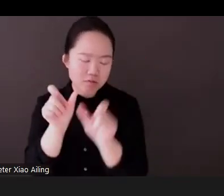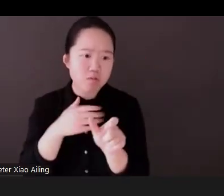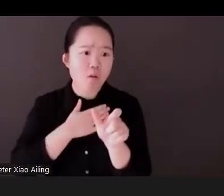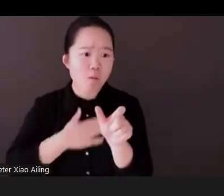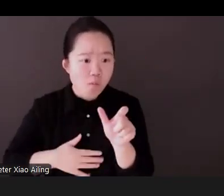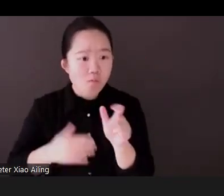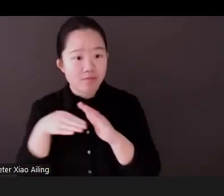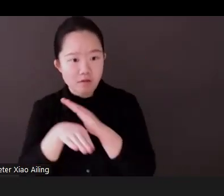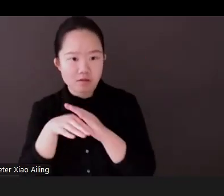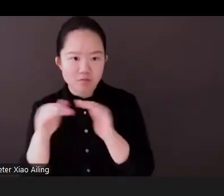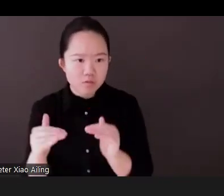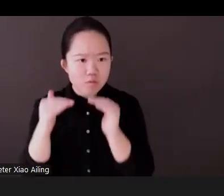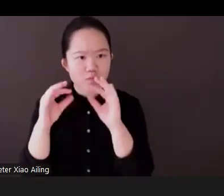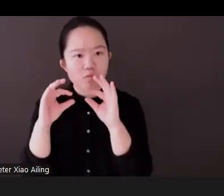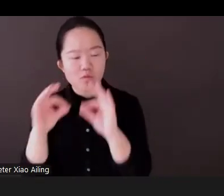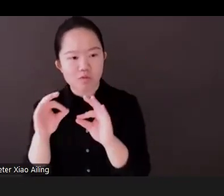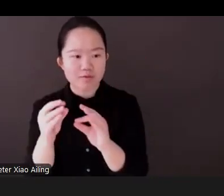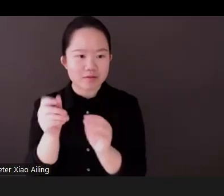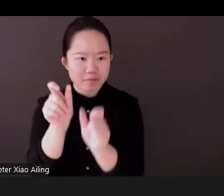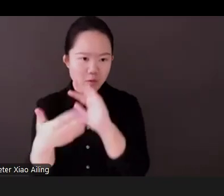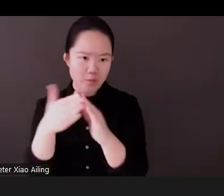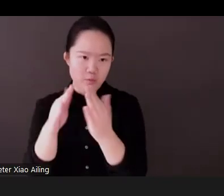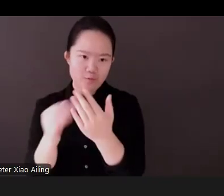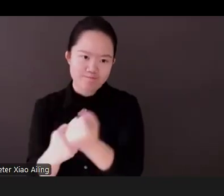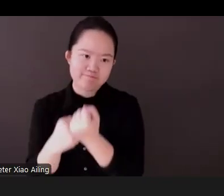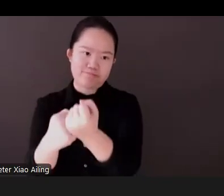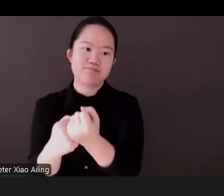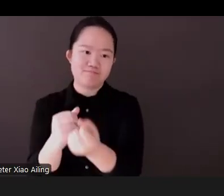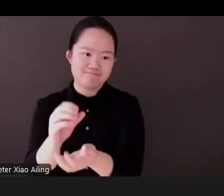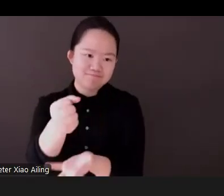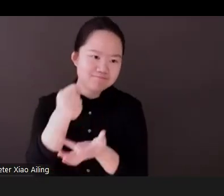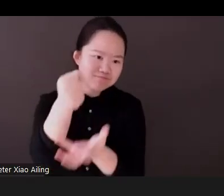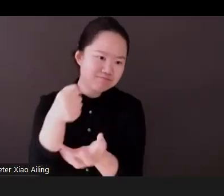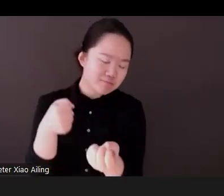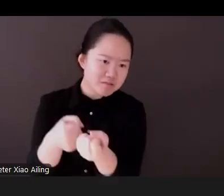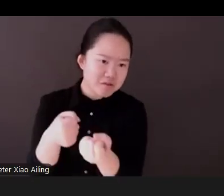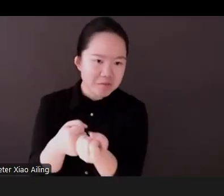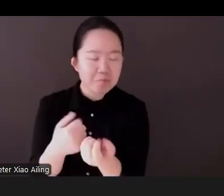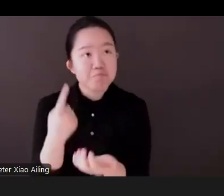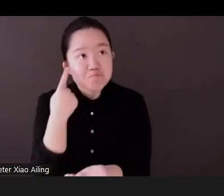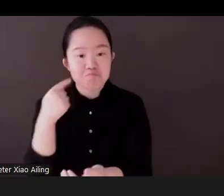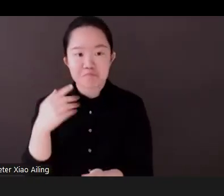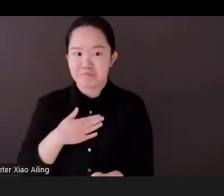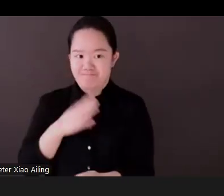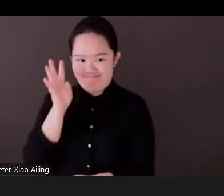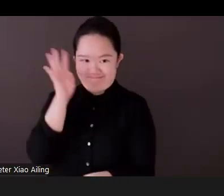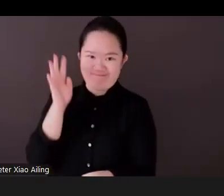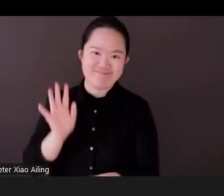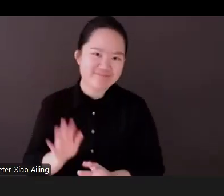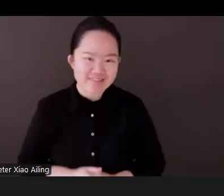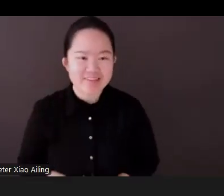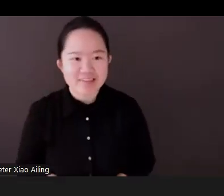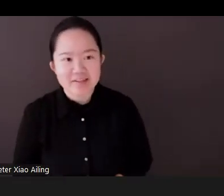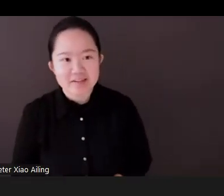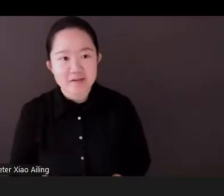happen. So there is another question here. There is some discussion on Article 32 of the transitional measures. Does the